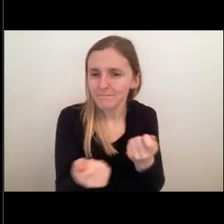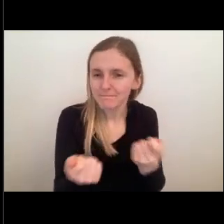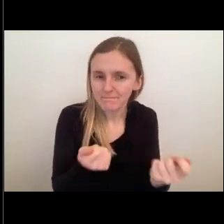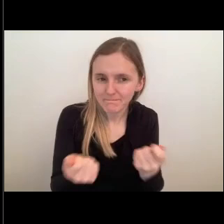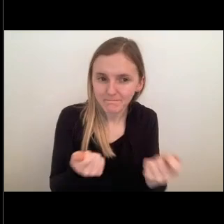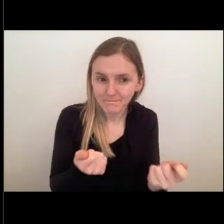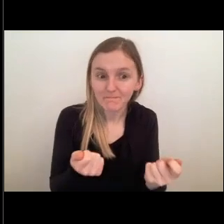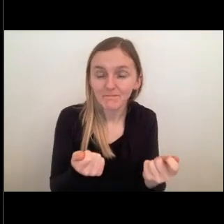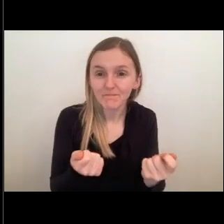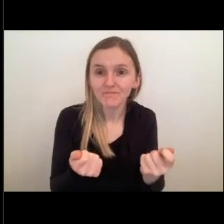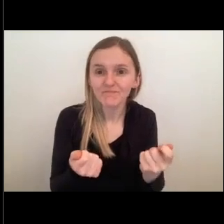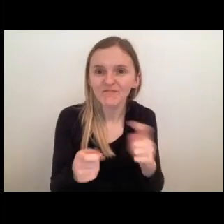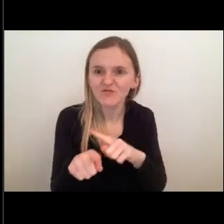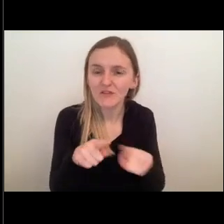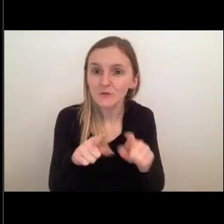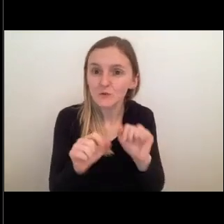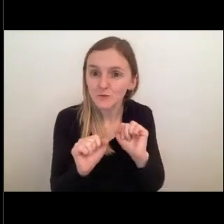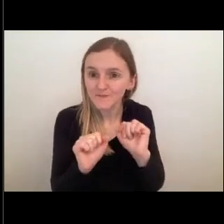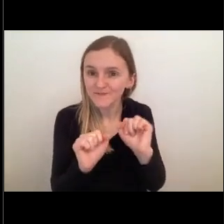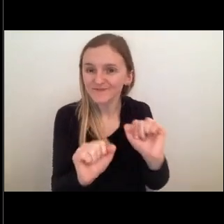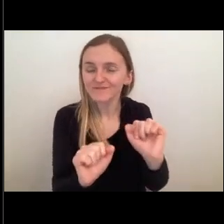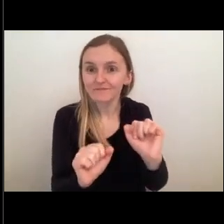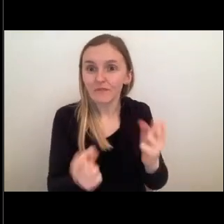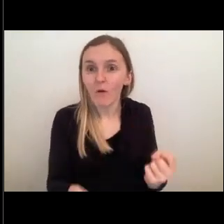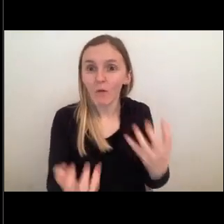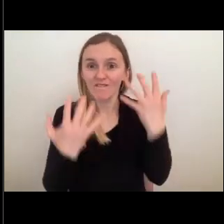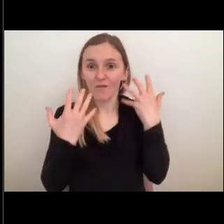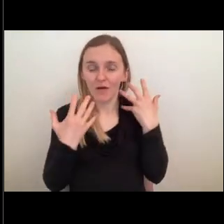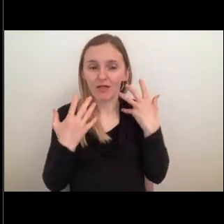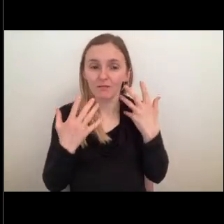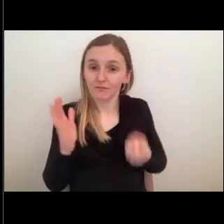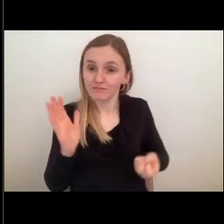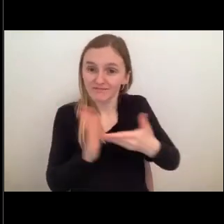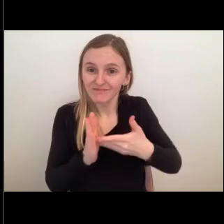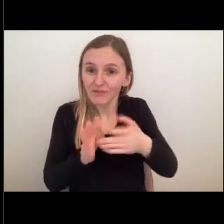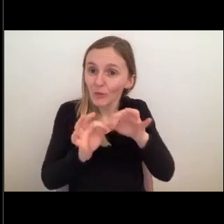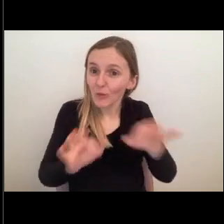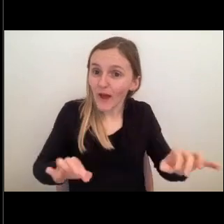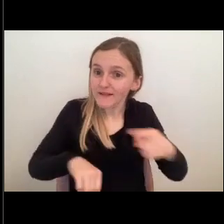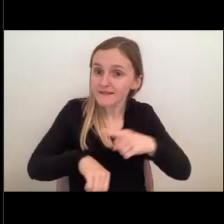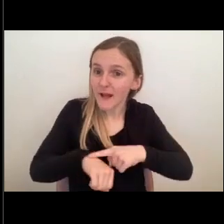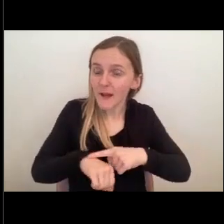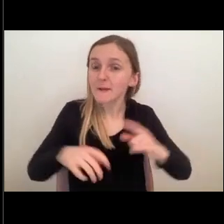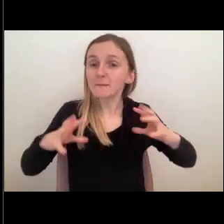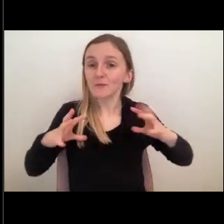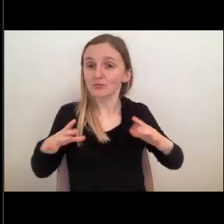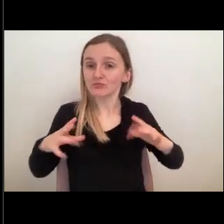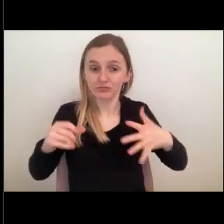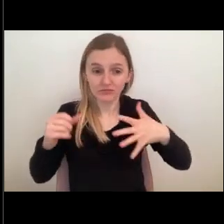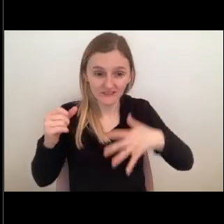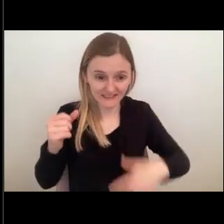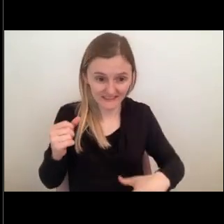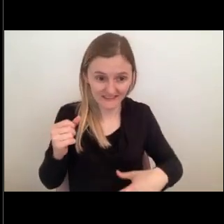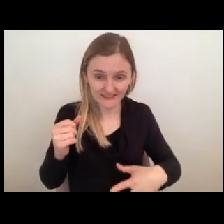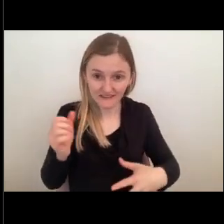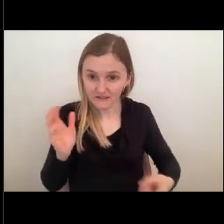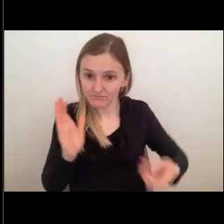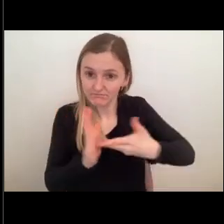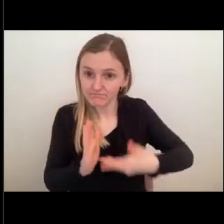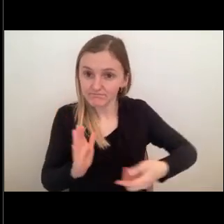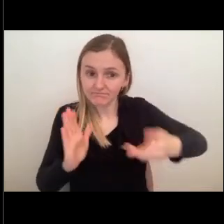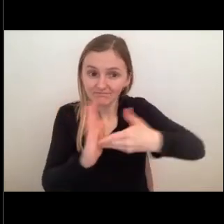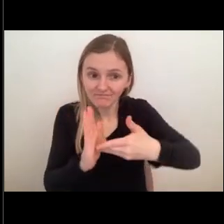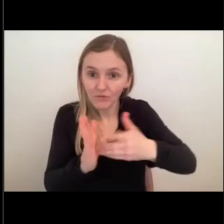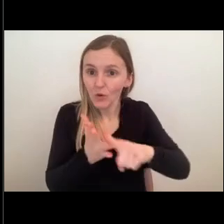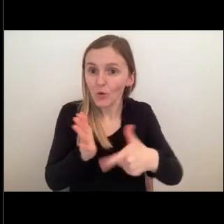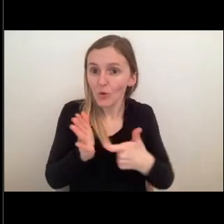prevent them from reaching overwhelm. So thinking about building quiet time, and do they need some chill out time? Do they need that built into their day or a